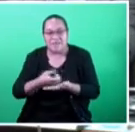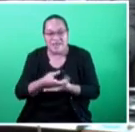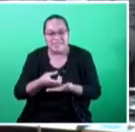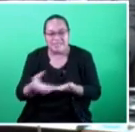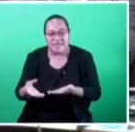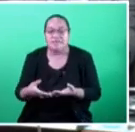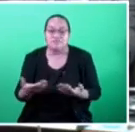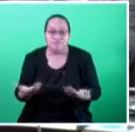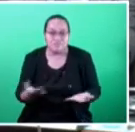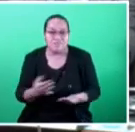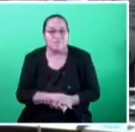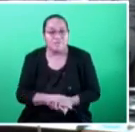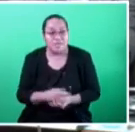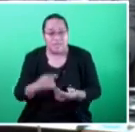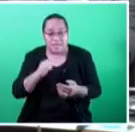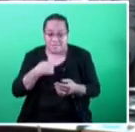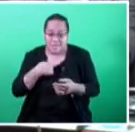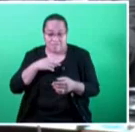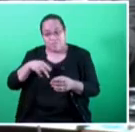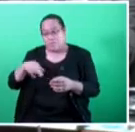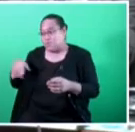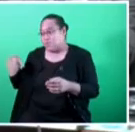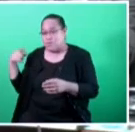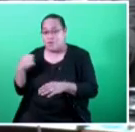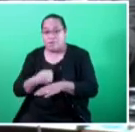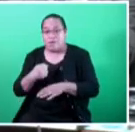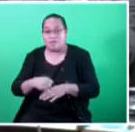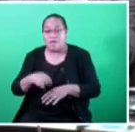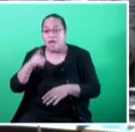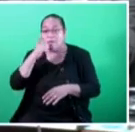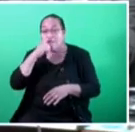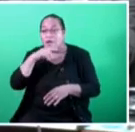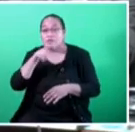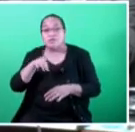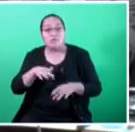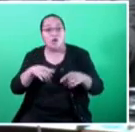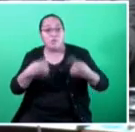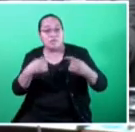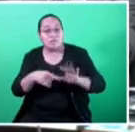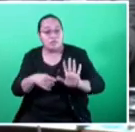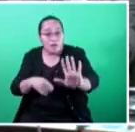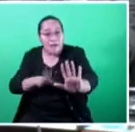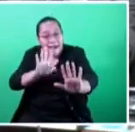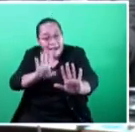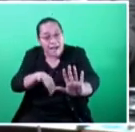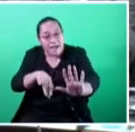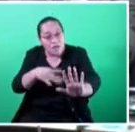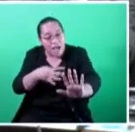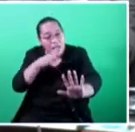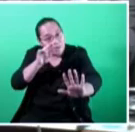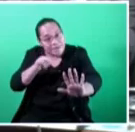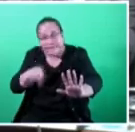Speaker, when I walk out this parliament, I get doorstopped by members on the other side asking me that, we need to do this river